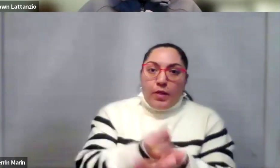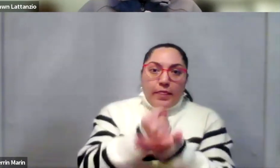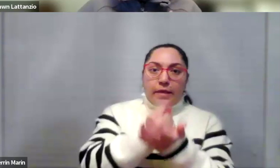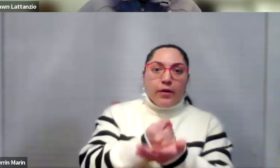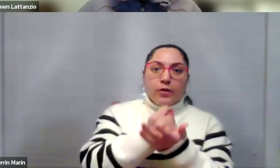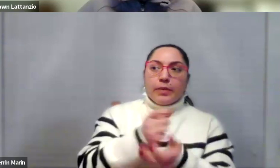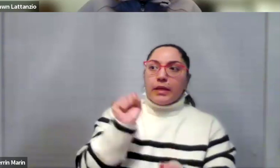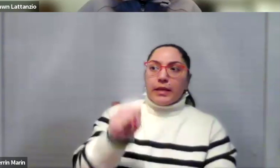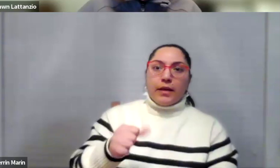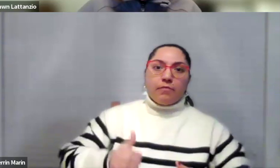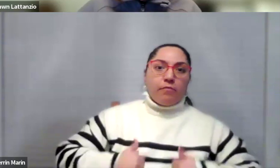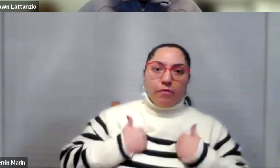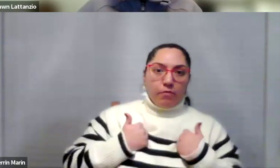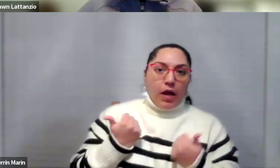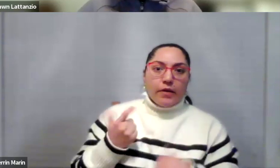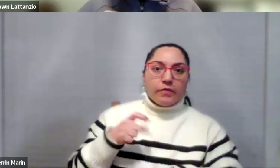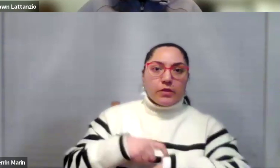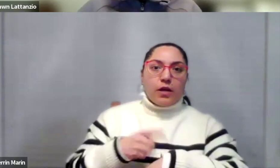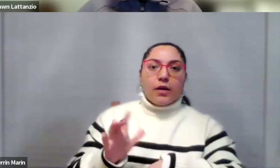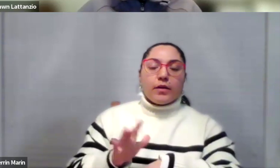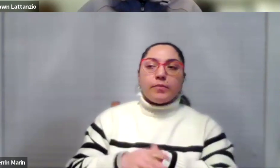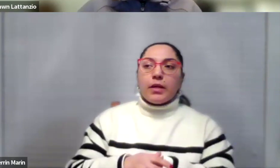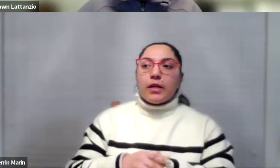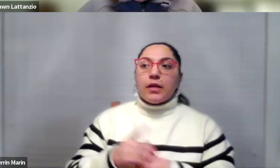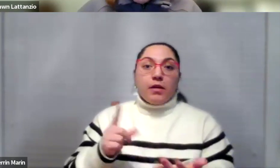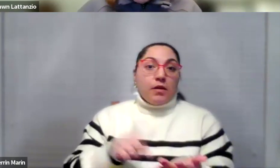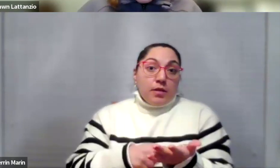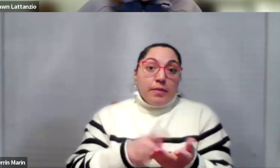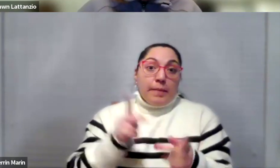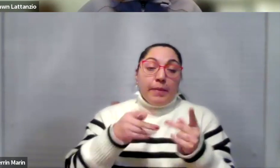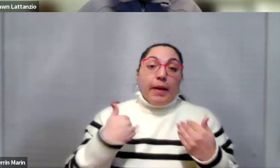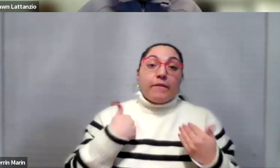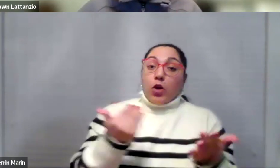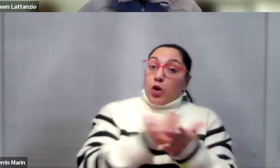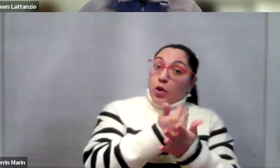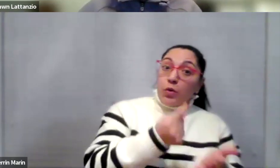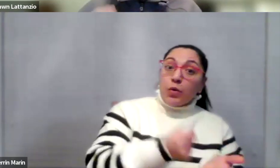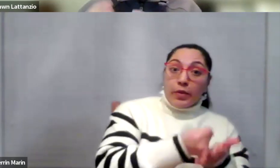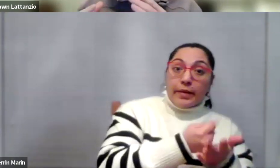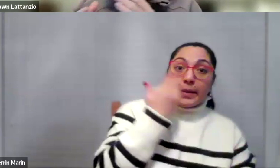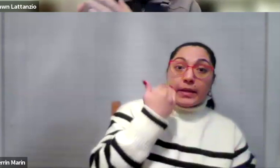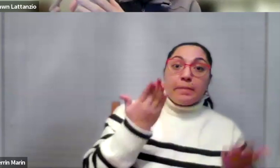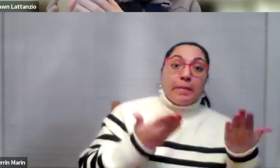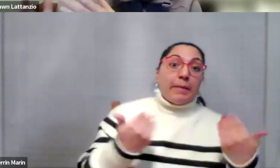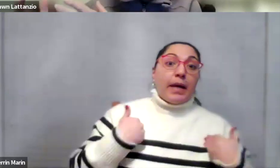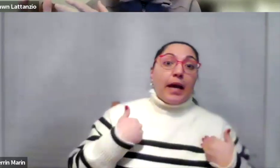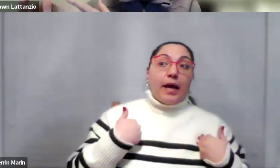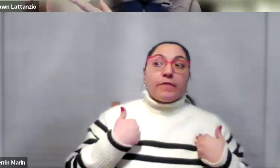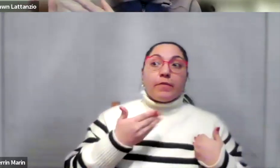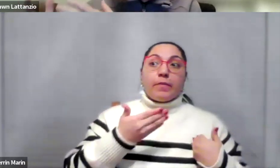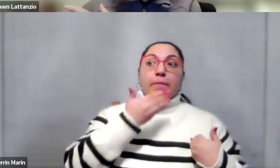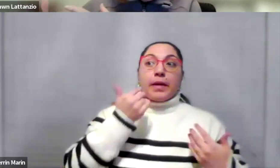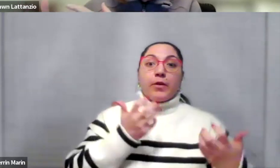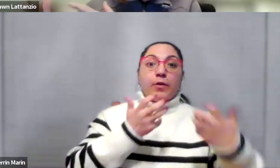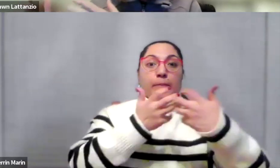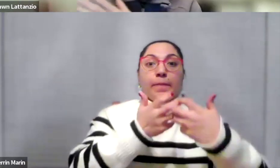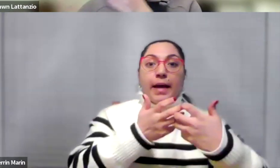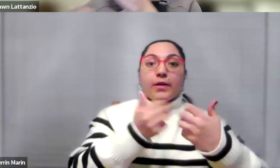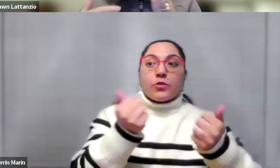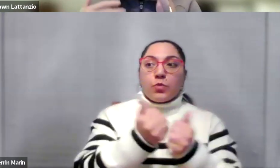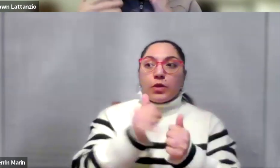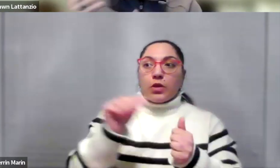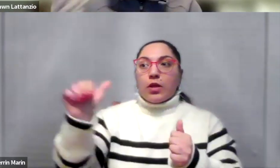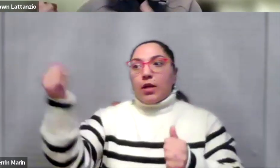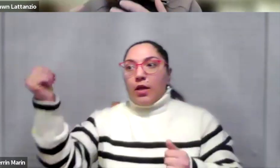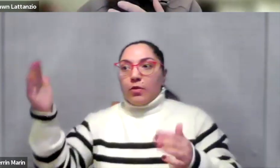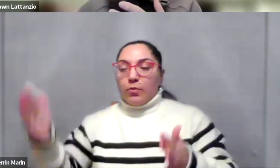therapy can be a lifetime thing. Sometimes people get new therapists because they may meet the maximum benefit of one therapist,